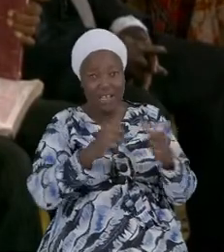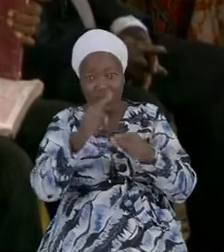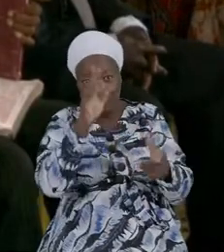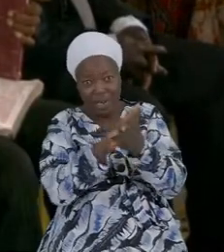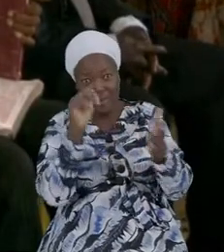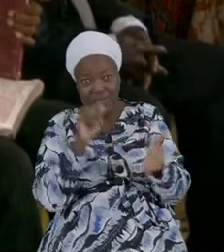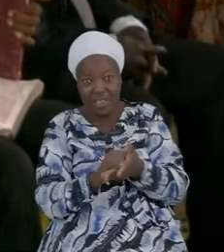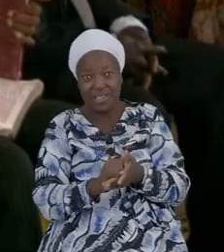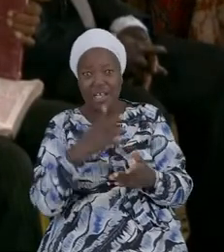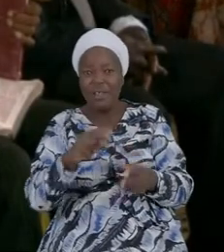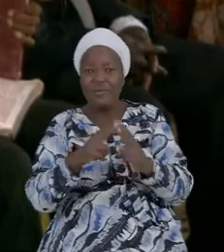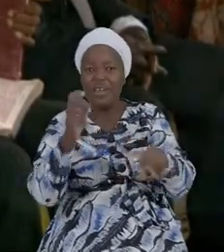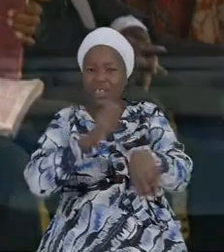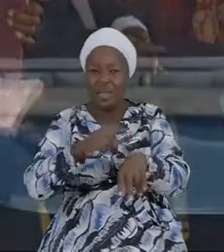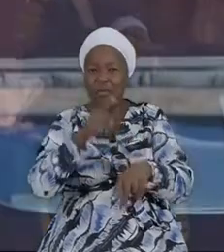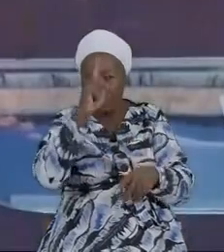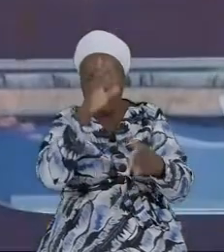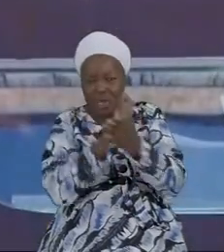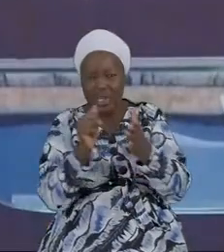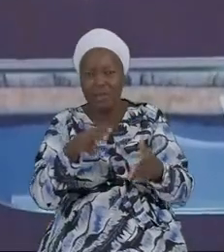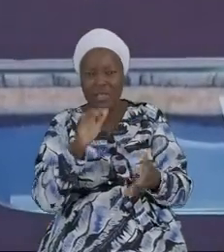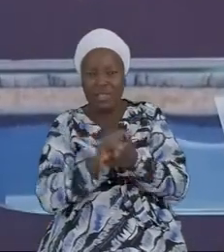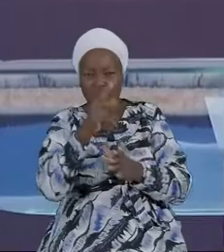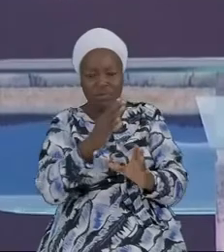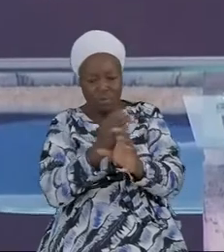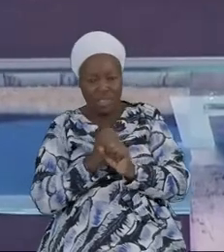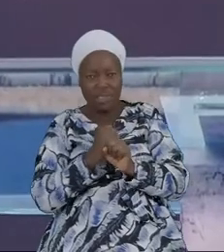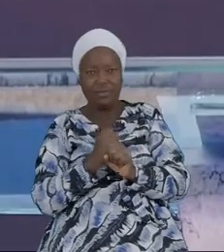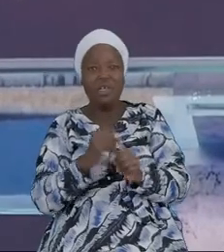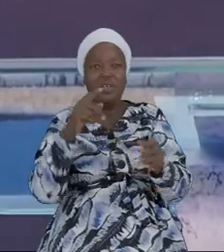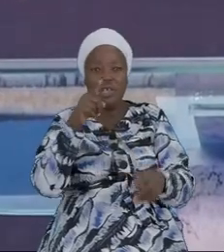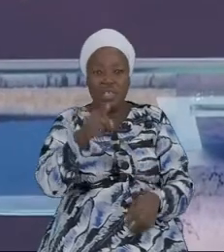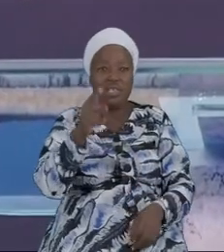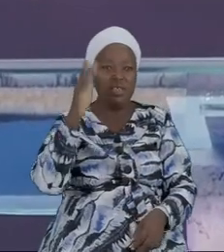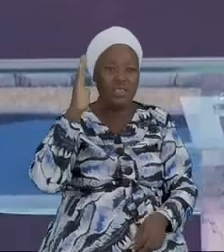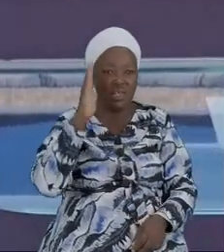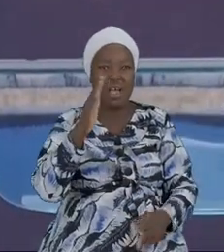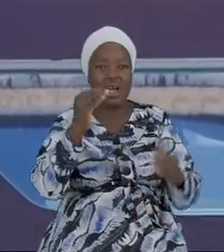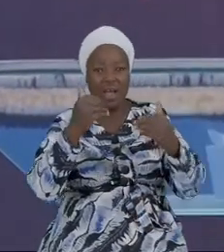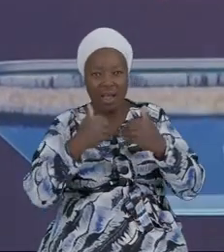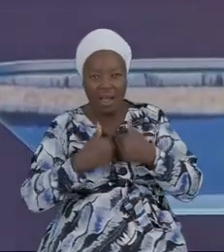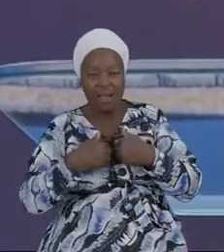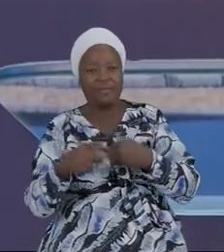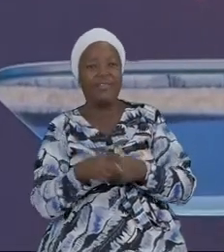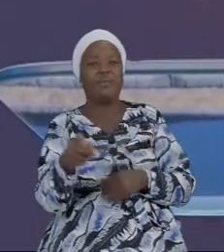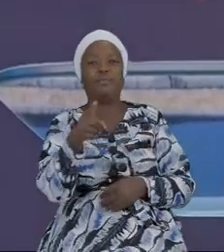that, the moment you believe that you receive, you shall have